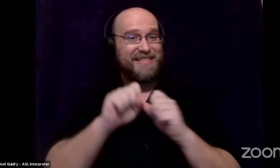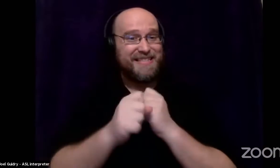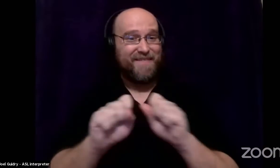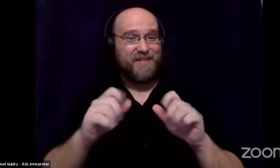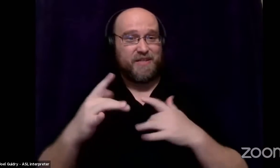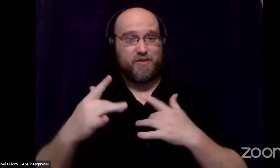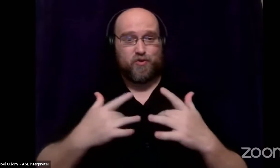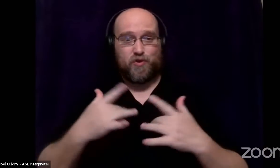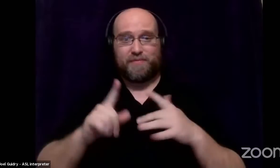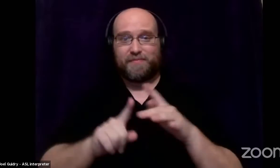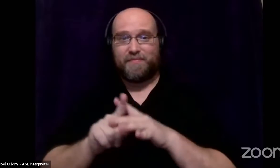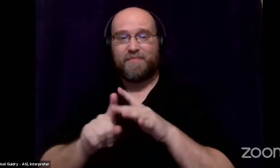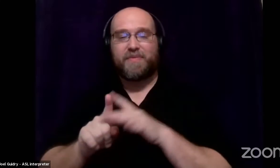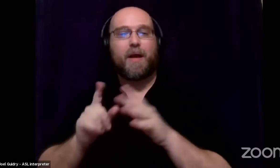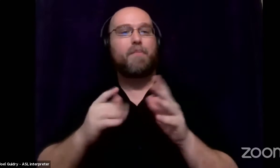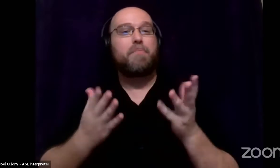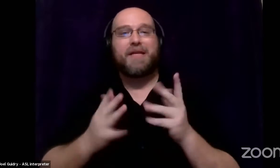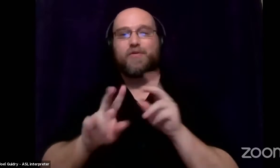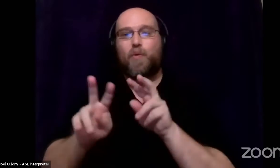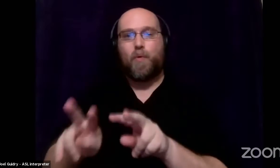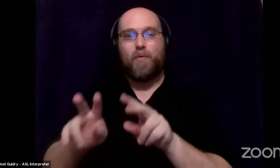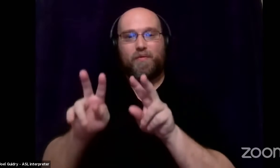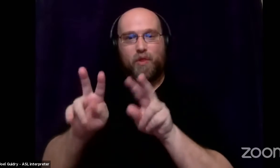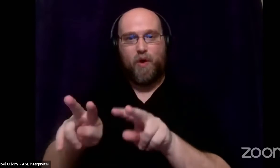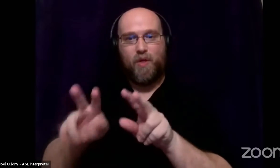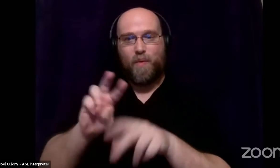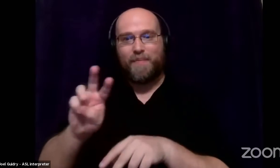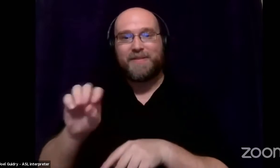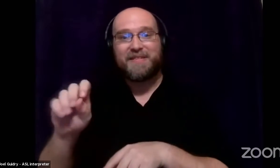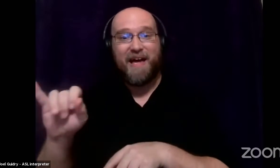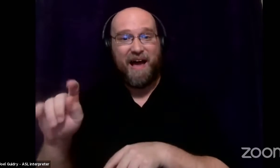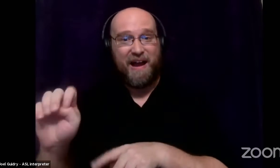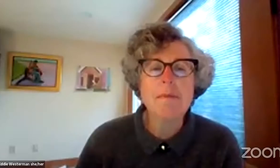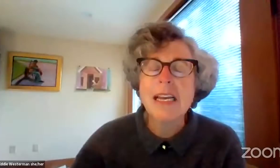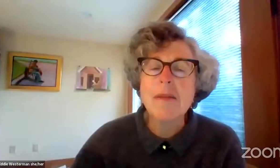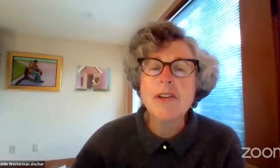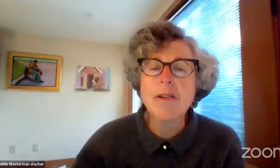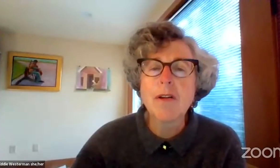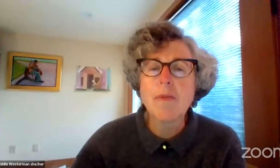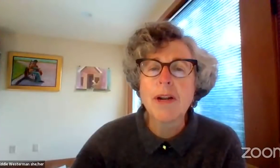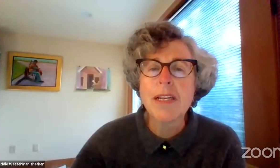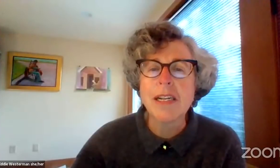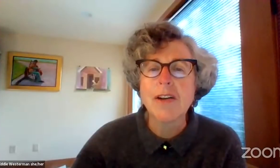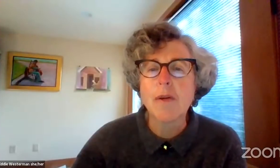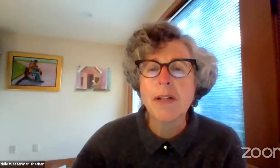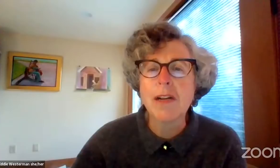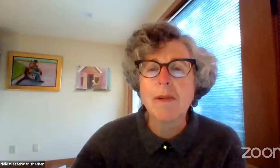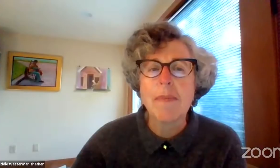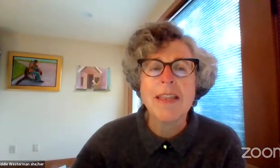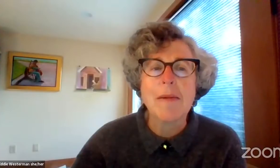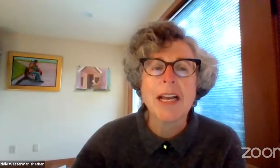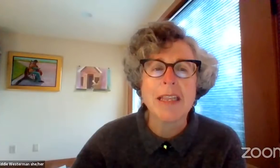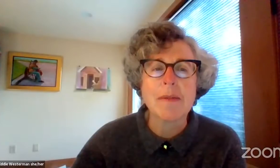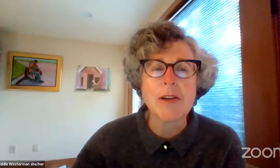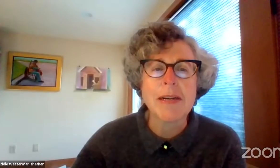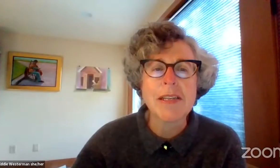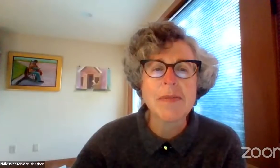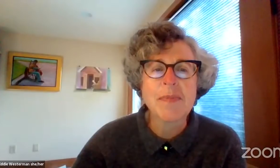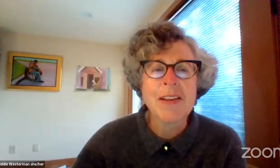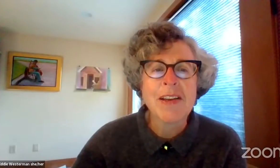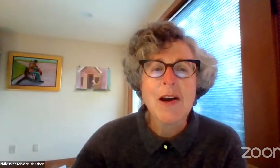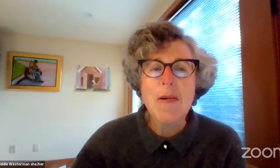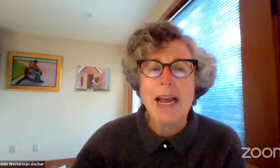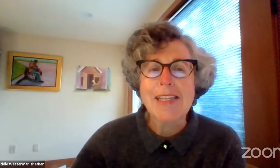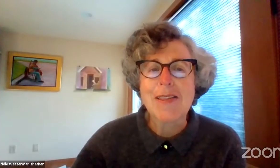of resources there for your use. If you can't find the answer to your questions there, please send them to your local president or building rep and they will get them to